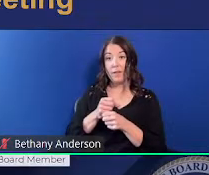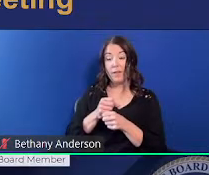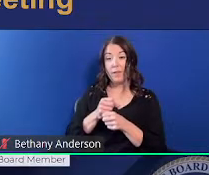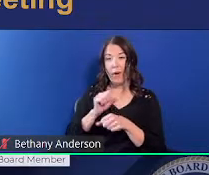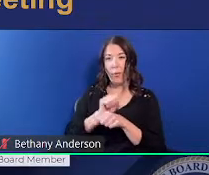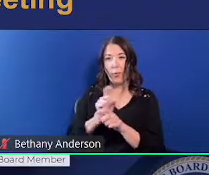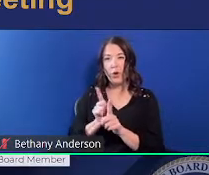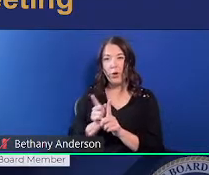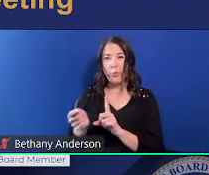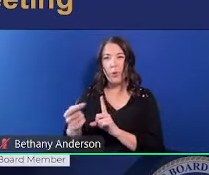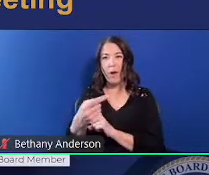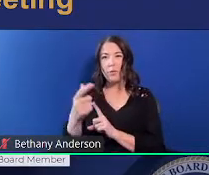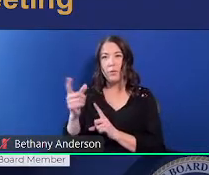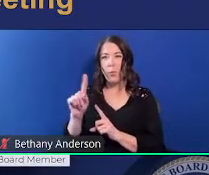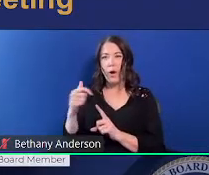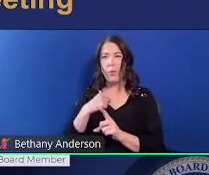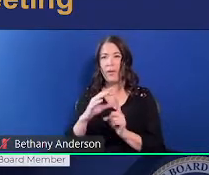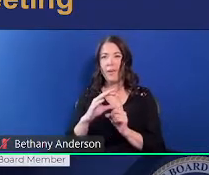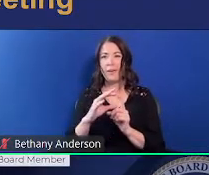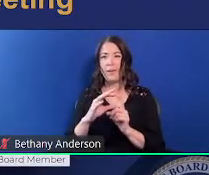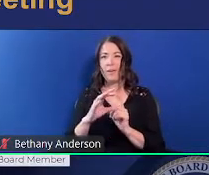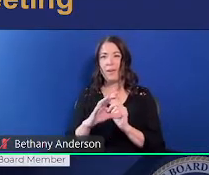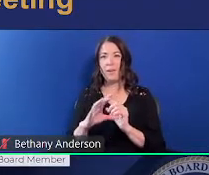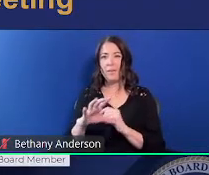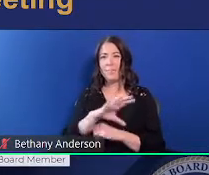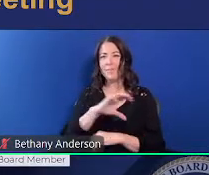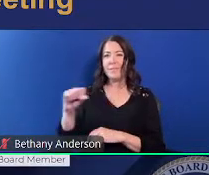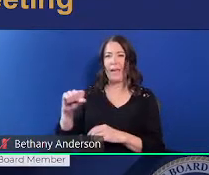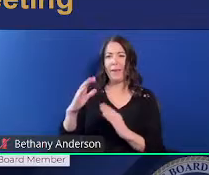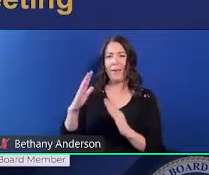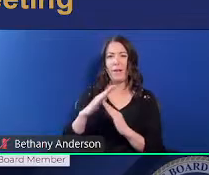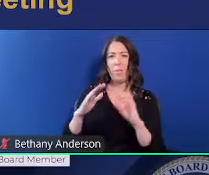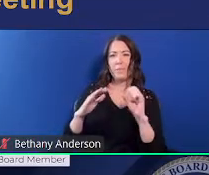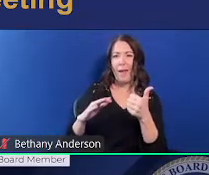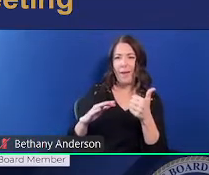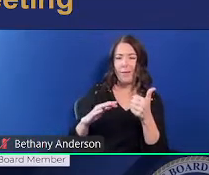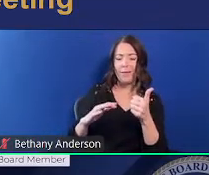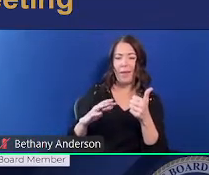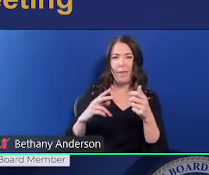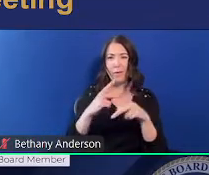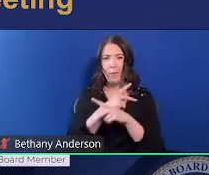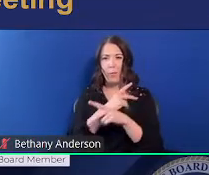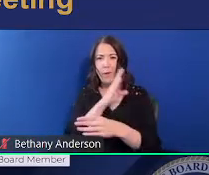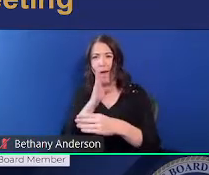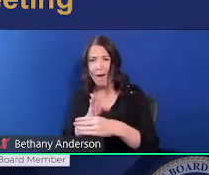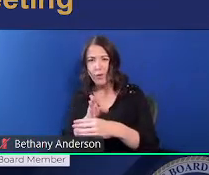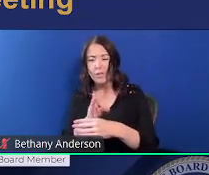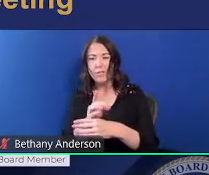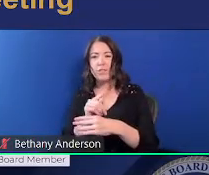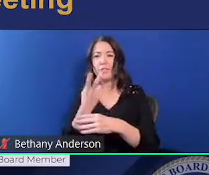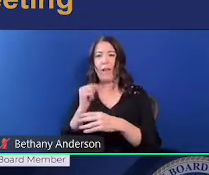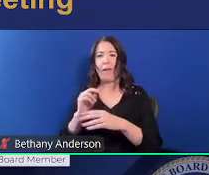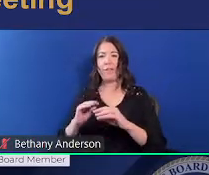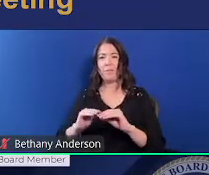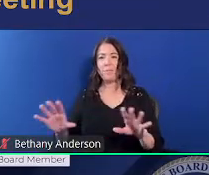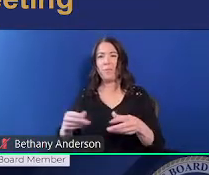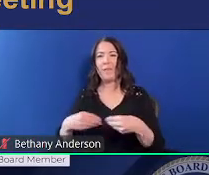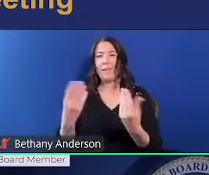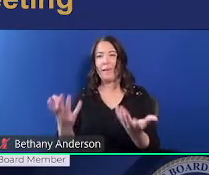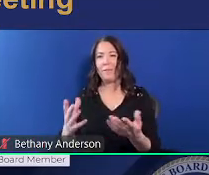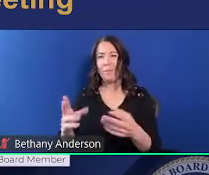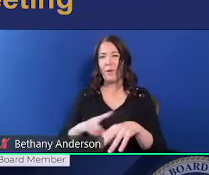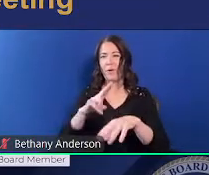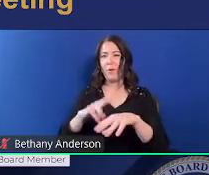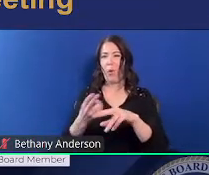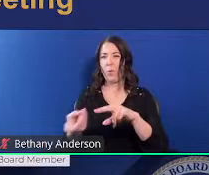take the top 10 and we consolidate an average and then they'll get their normal increase? Is that part of the